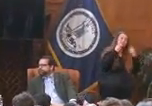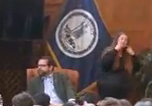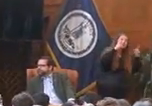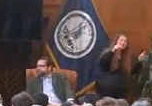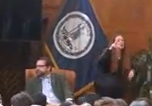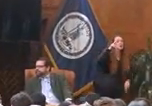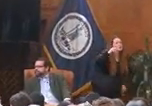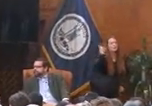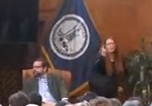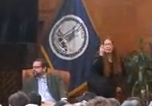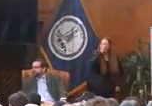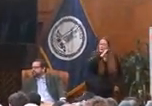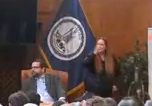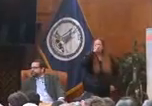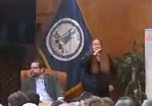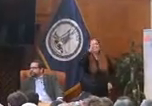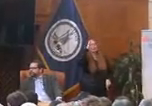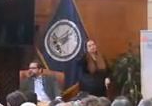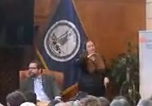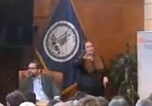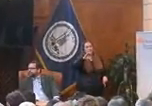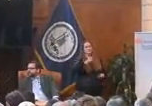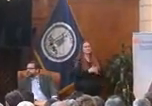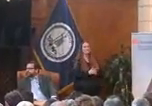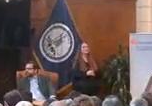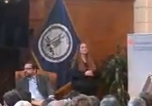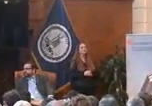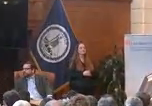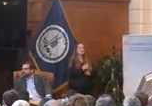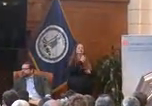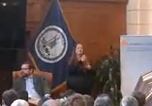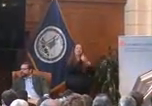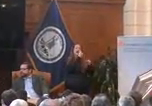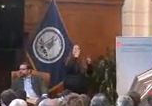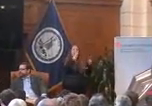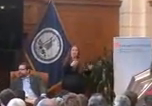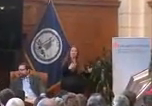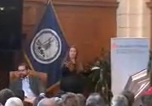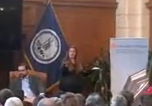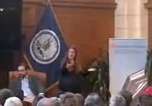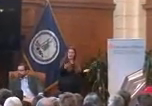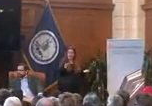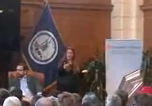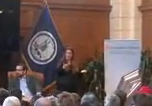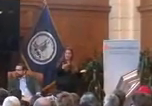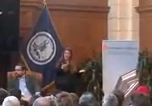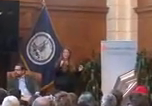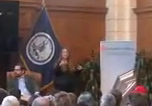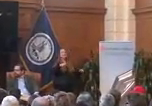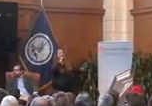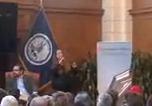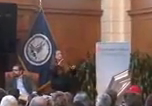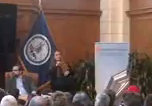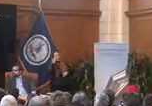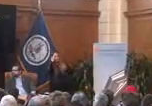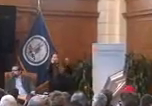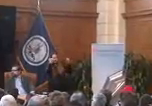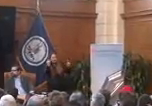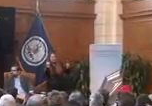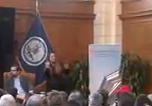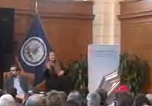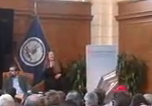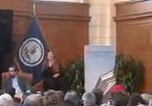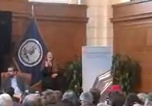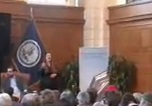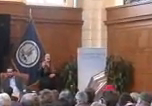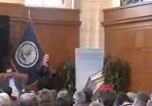for it. Each of our previous guests has had a chance to communicate their thoughts and to